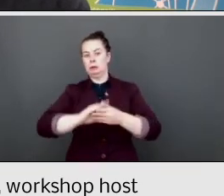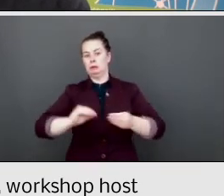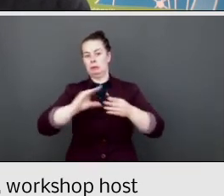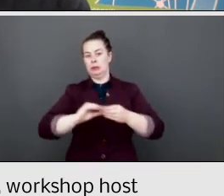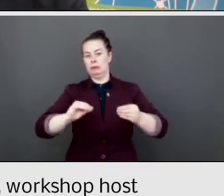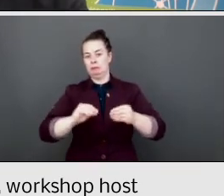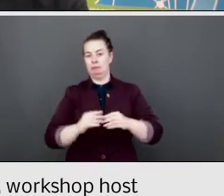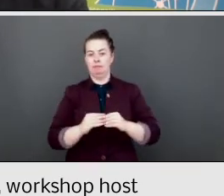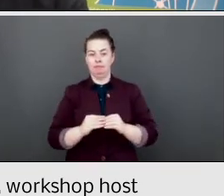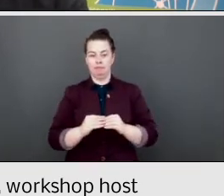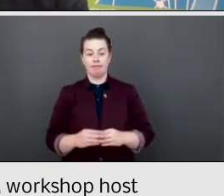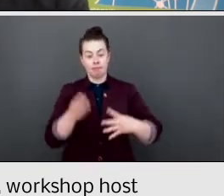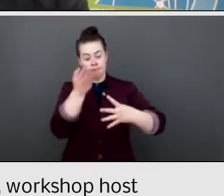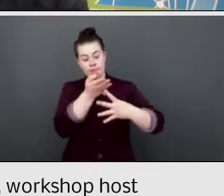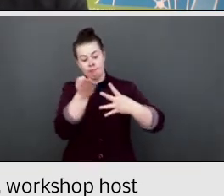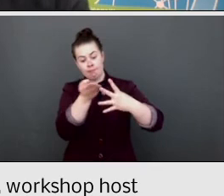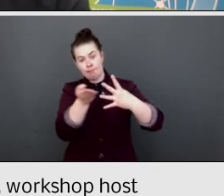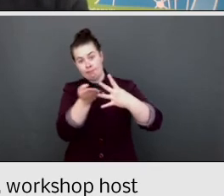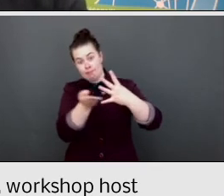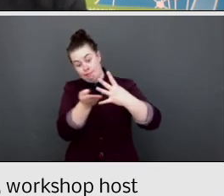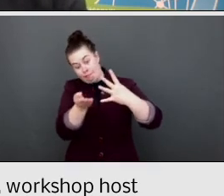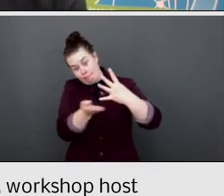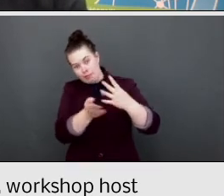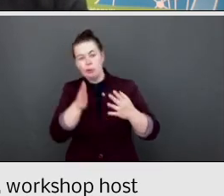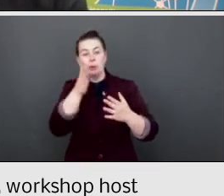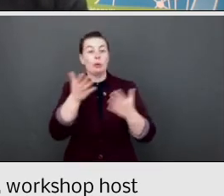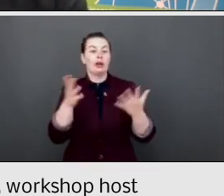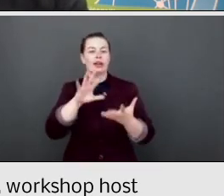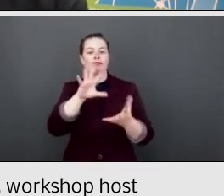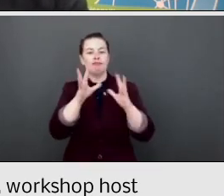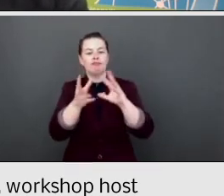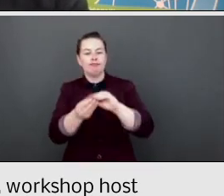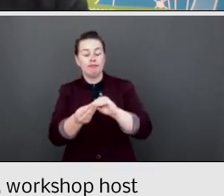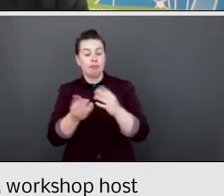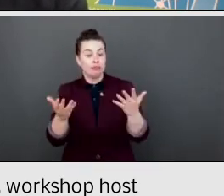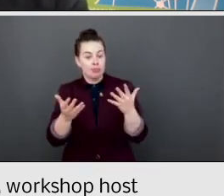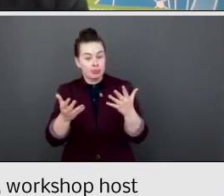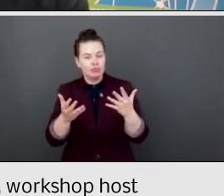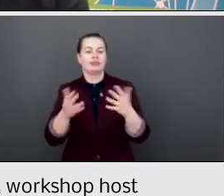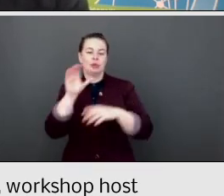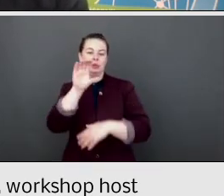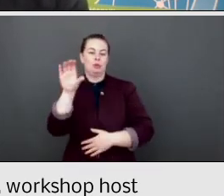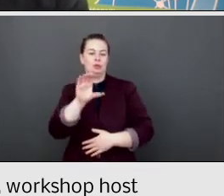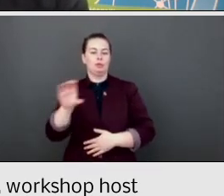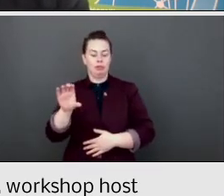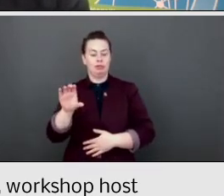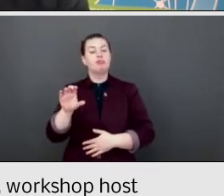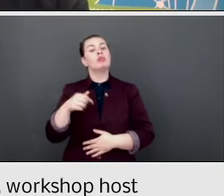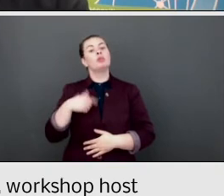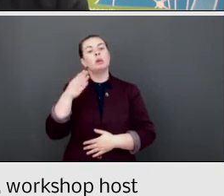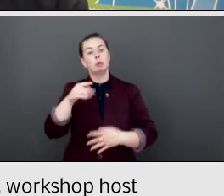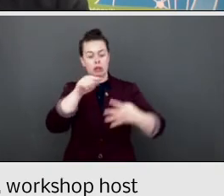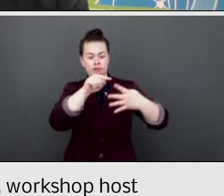below. After concluding the workshop sessions, there will be a wrap-up on Zoom as well. In this wrap-up, we